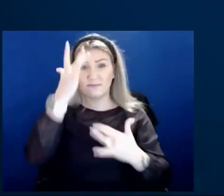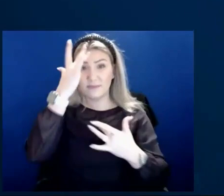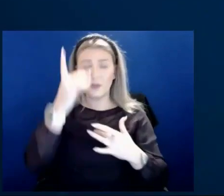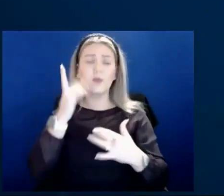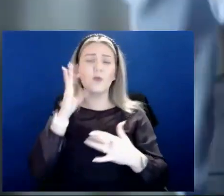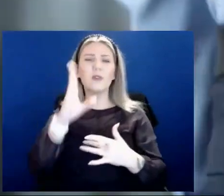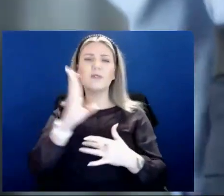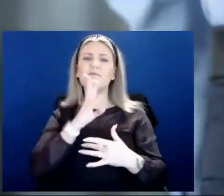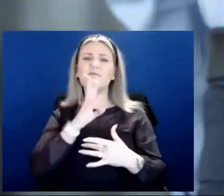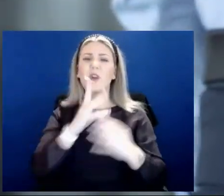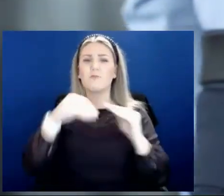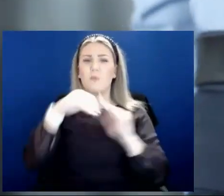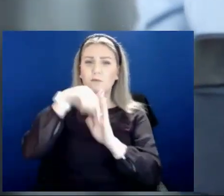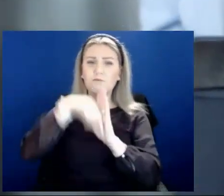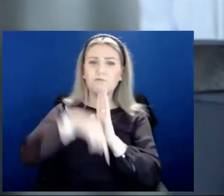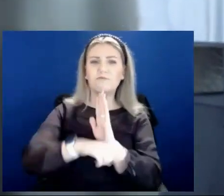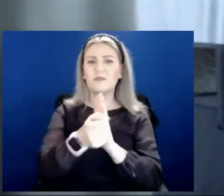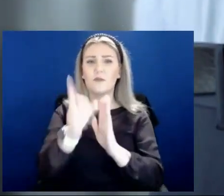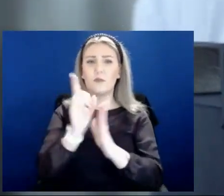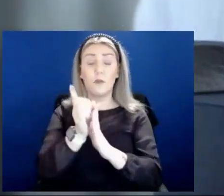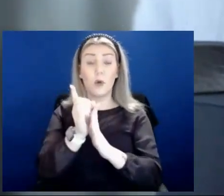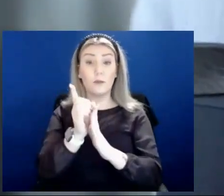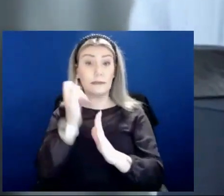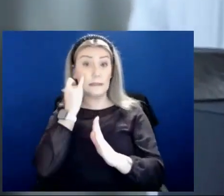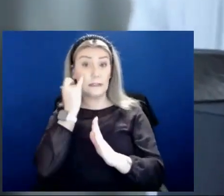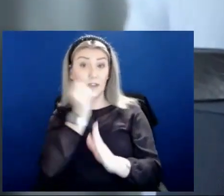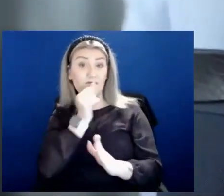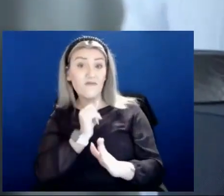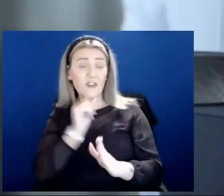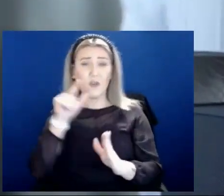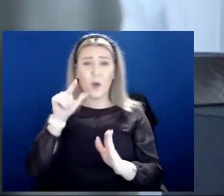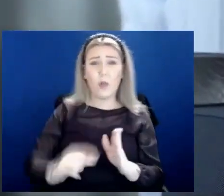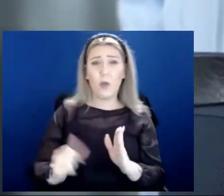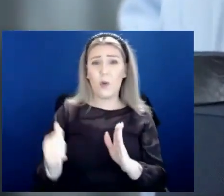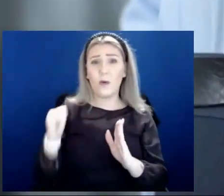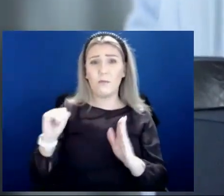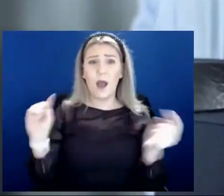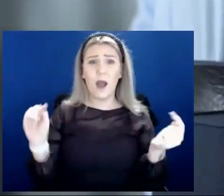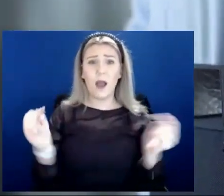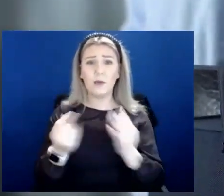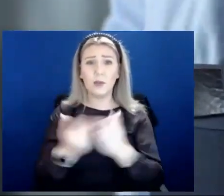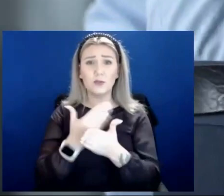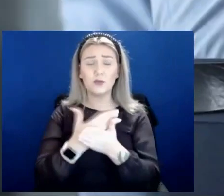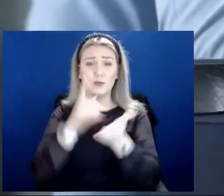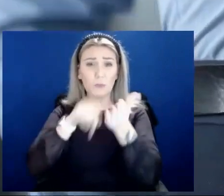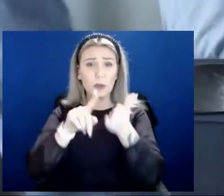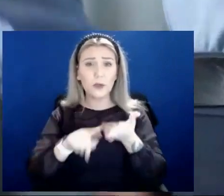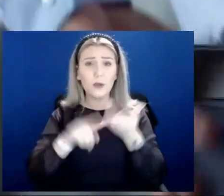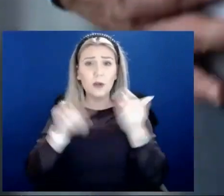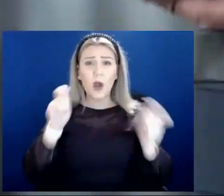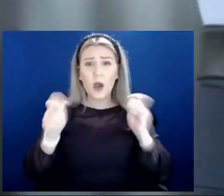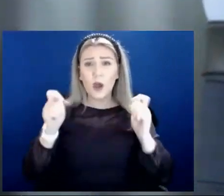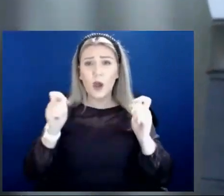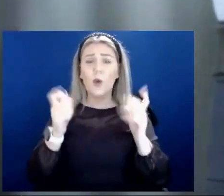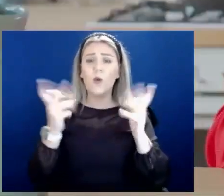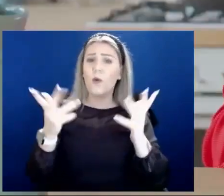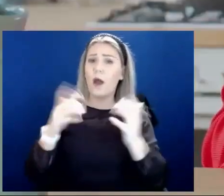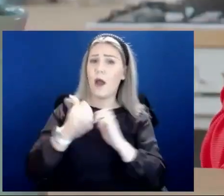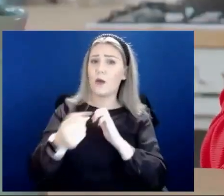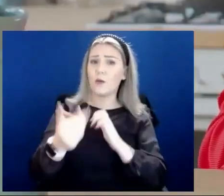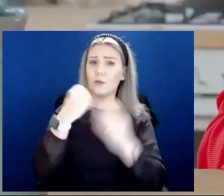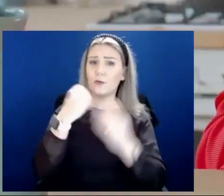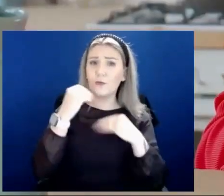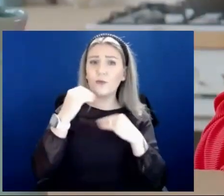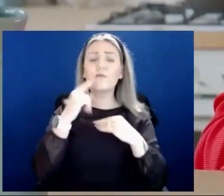few moments. If you suffer from a chronic lower back pain, new research finds it alters what and how you eat. The study conducted